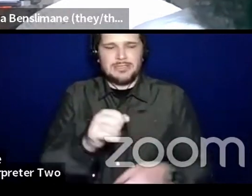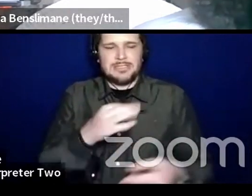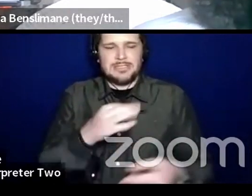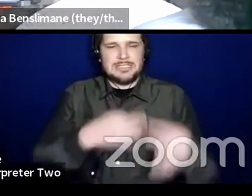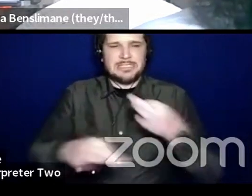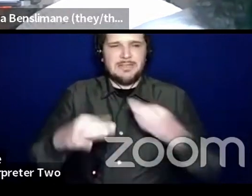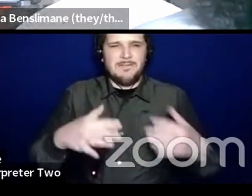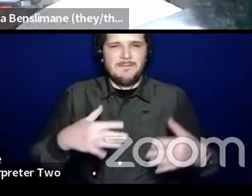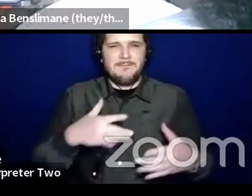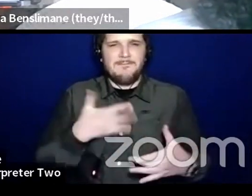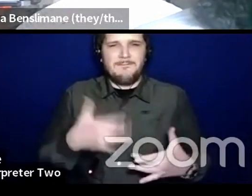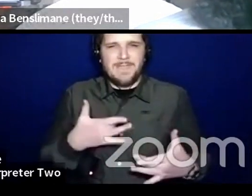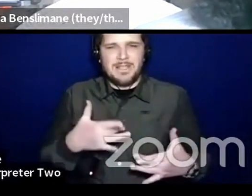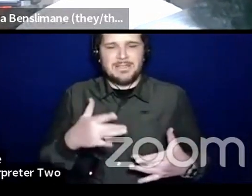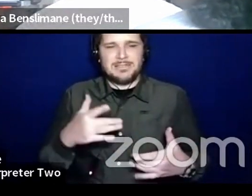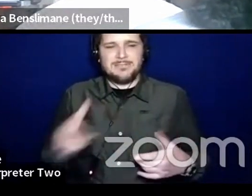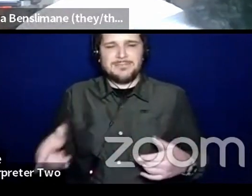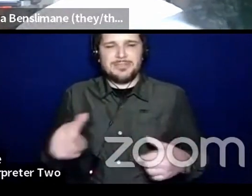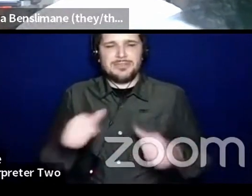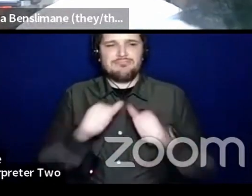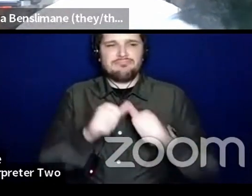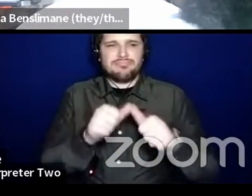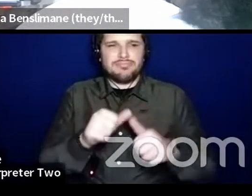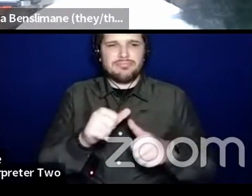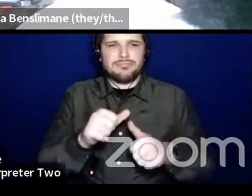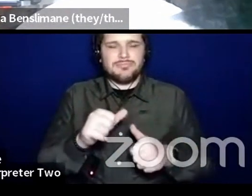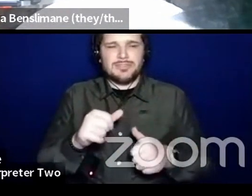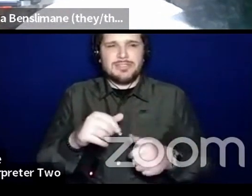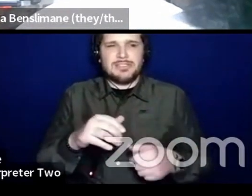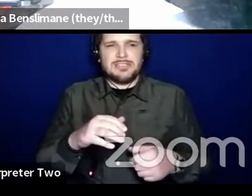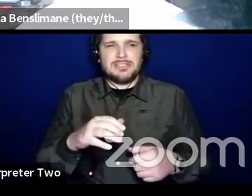it's ongoing, and it's a commitment, and it's